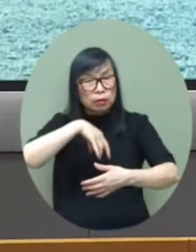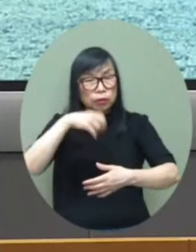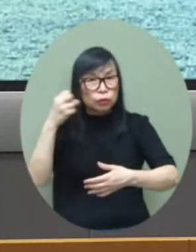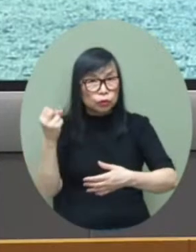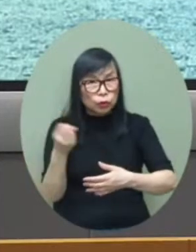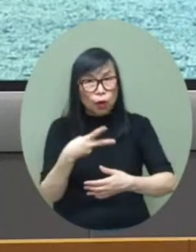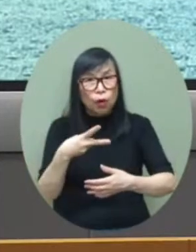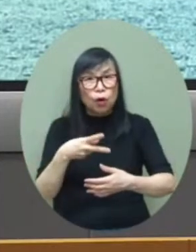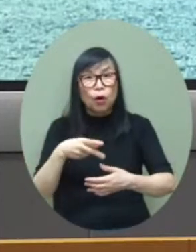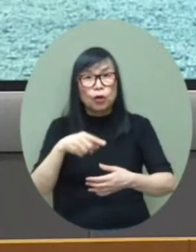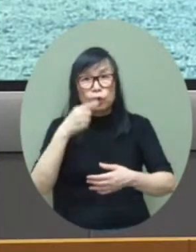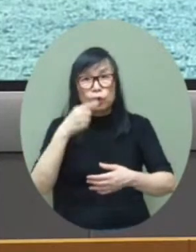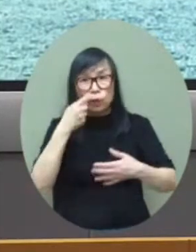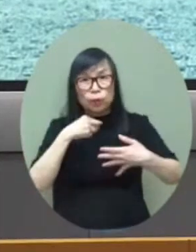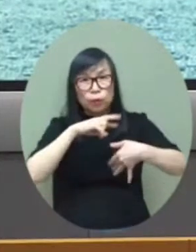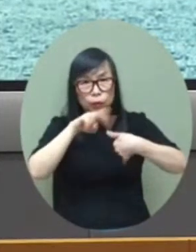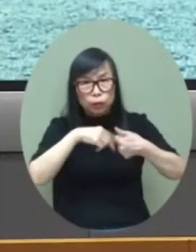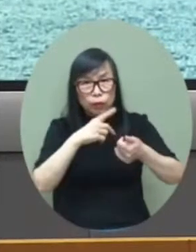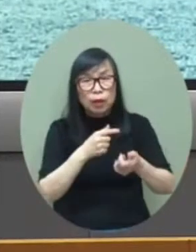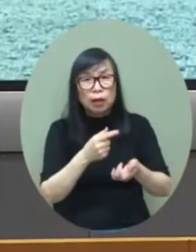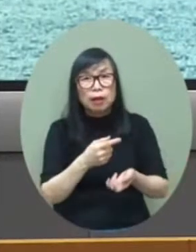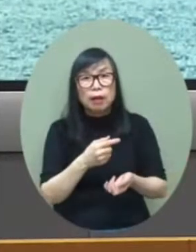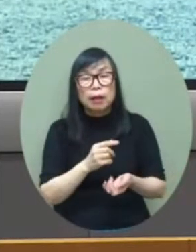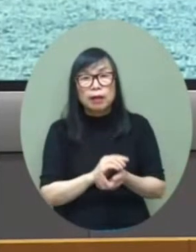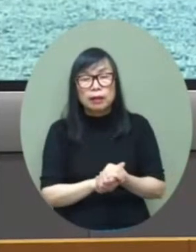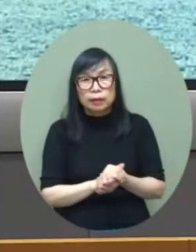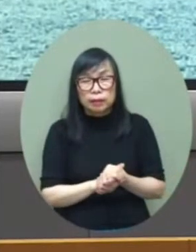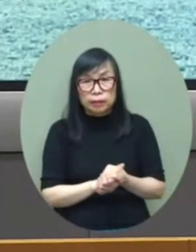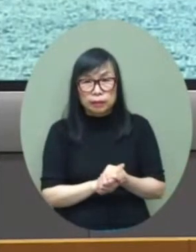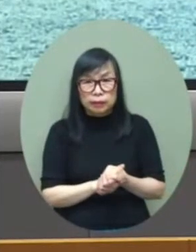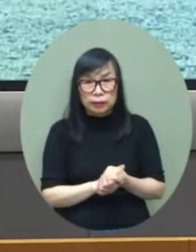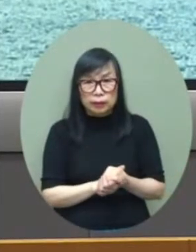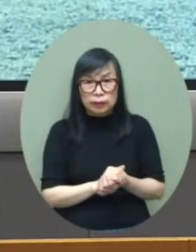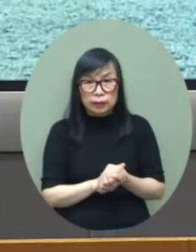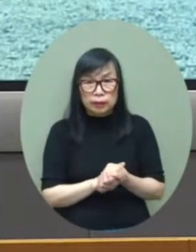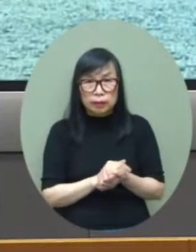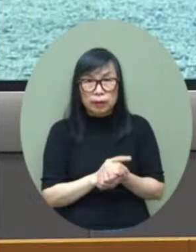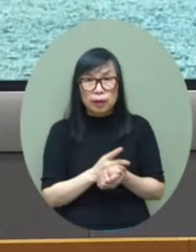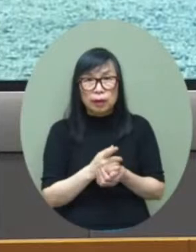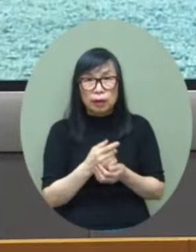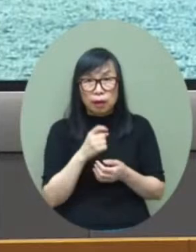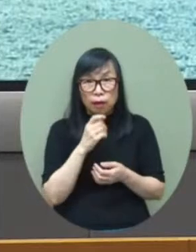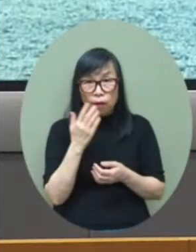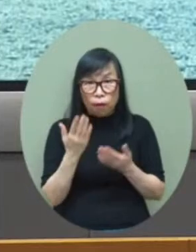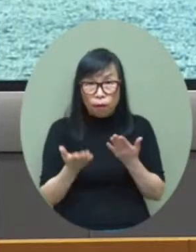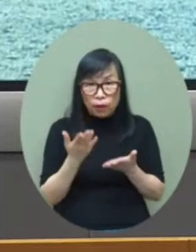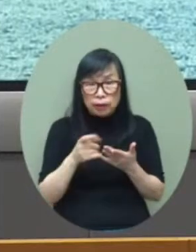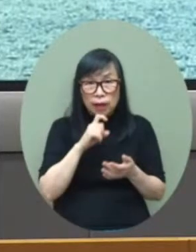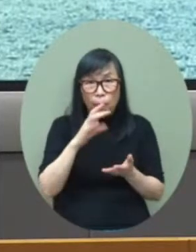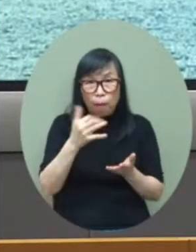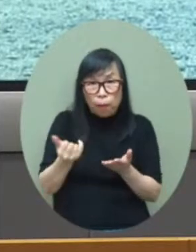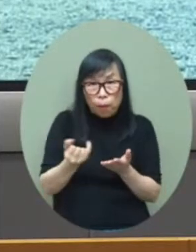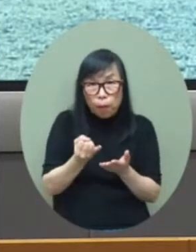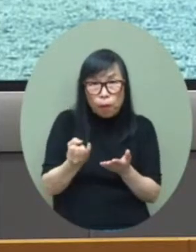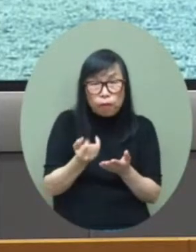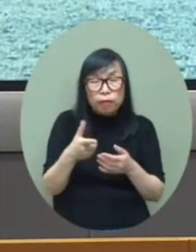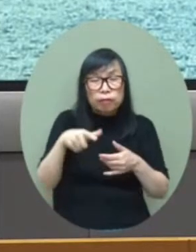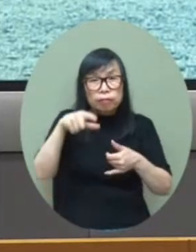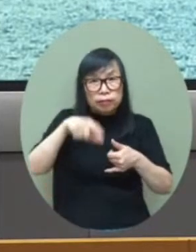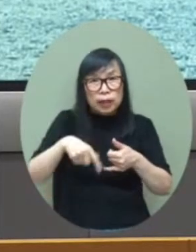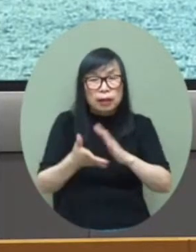quarantine facilities. And there we will conduct a PCR test on them. There are